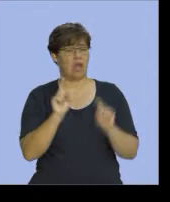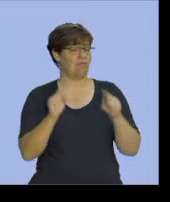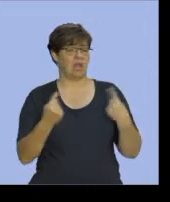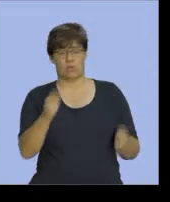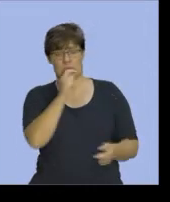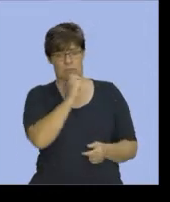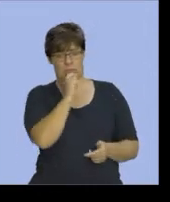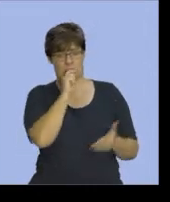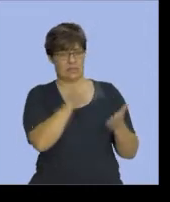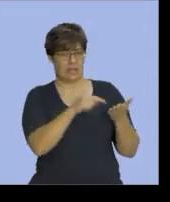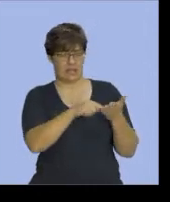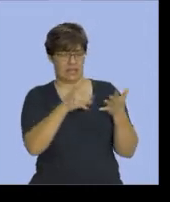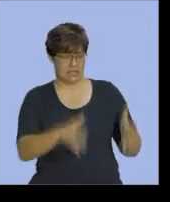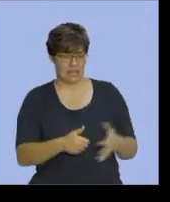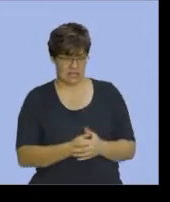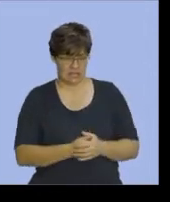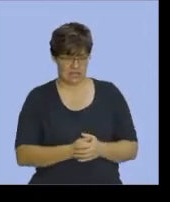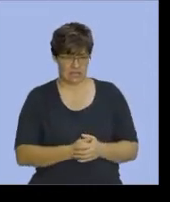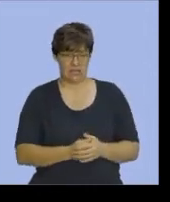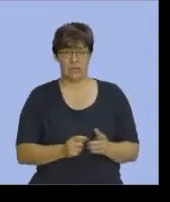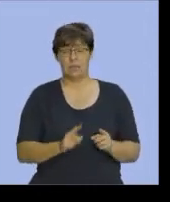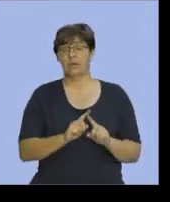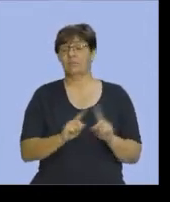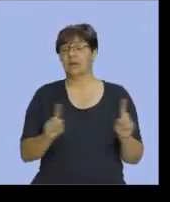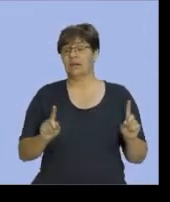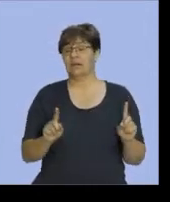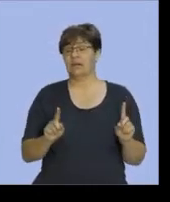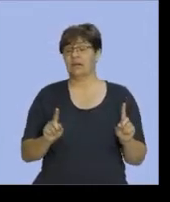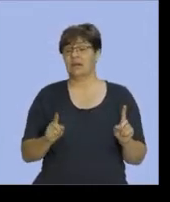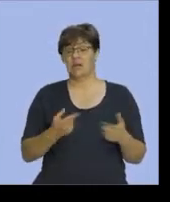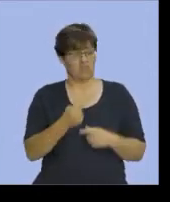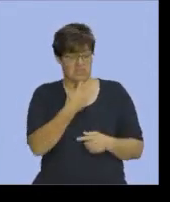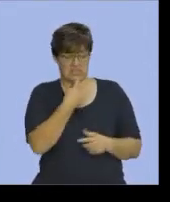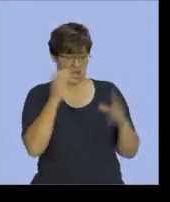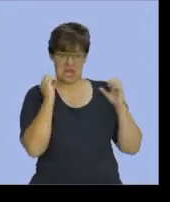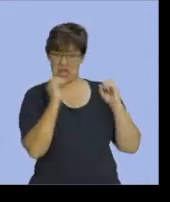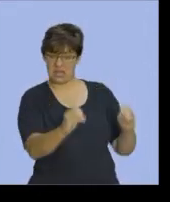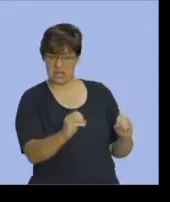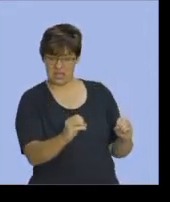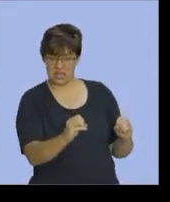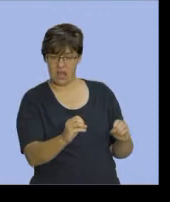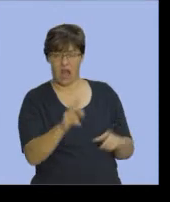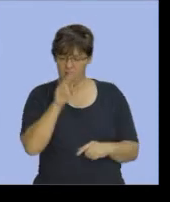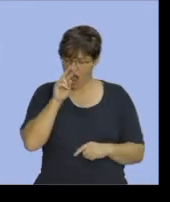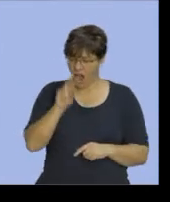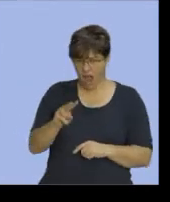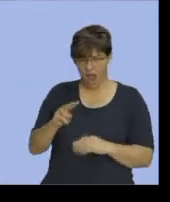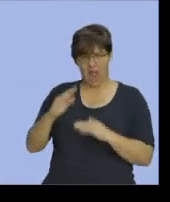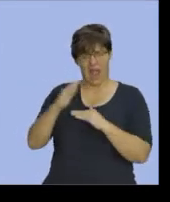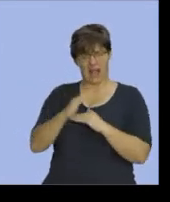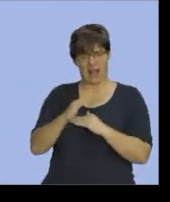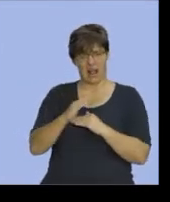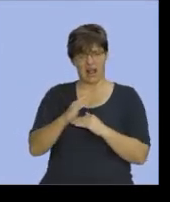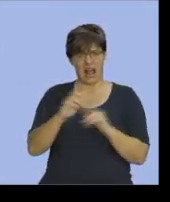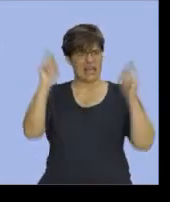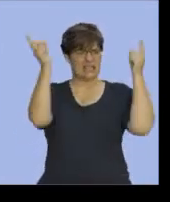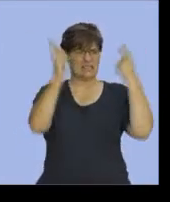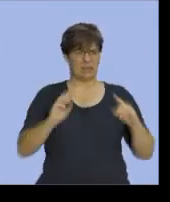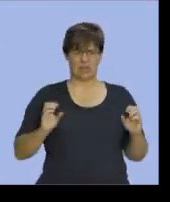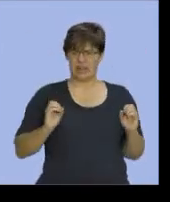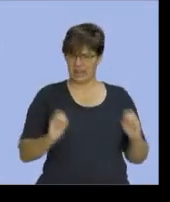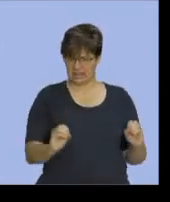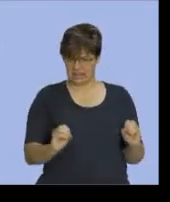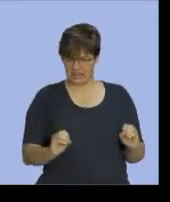say without the use of a calculator. But when they did not specify that, and you're seeing angles that are not